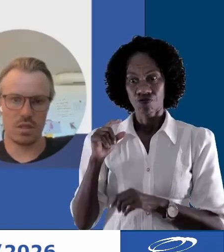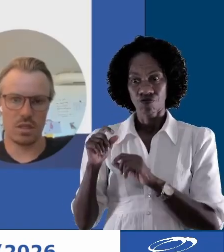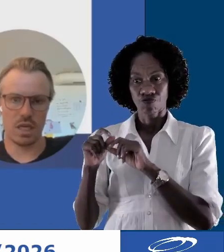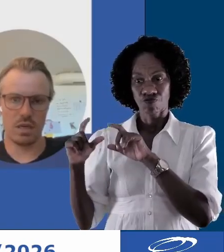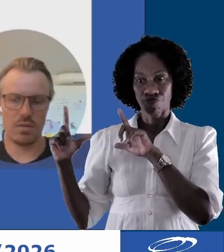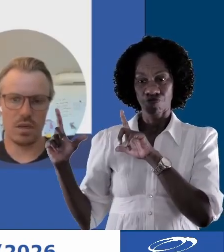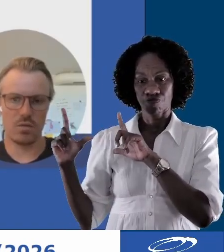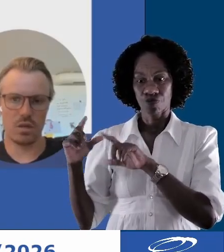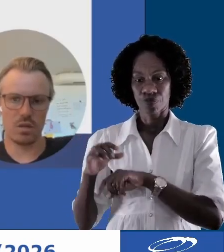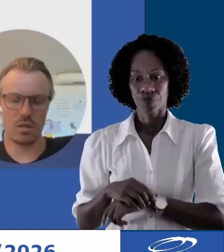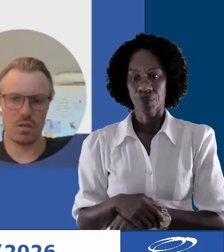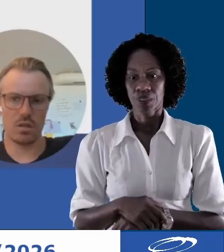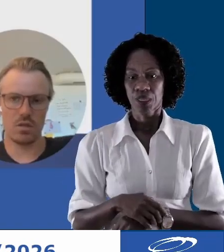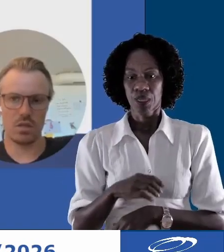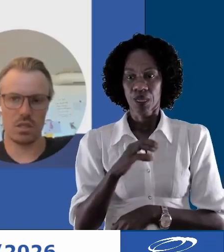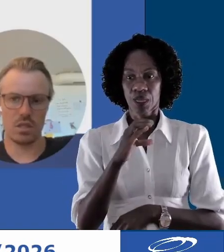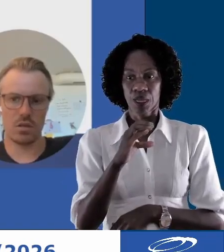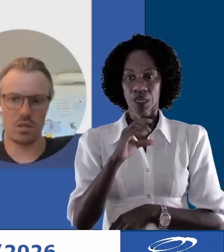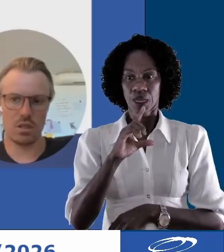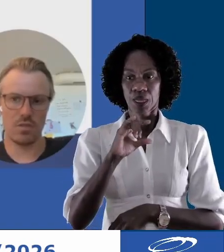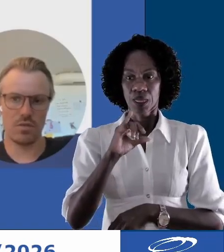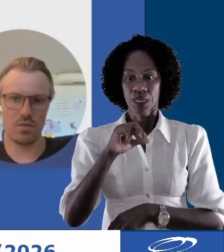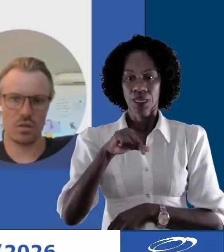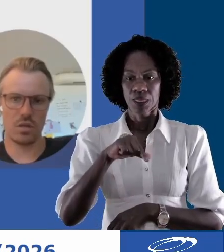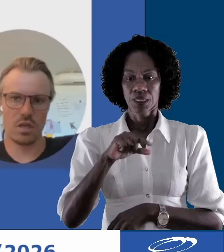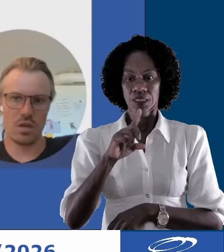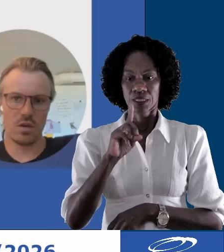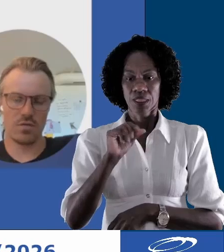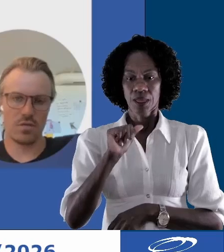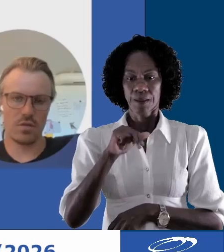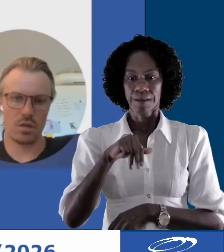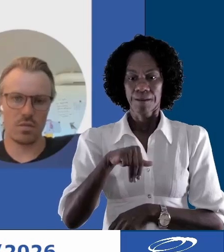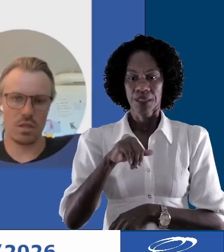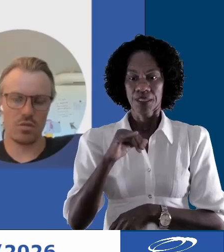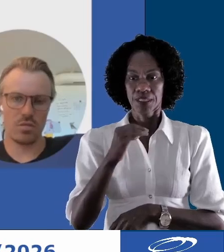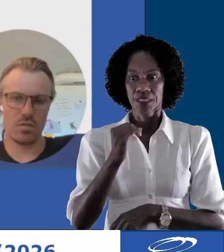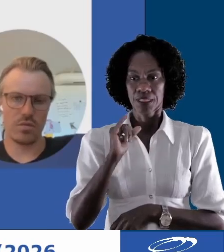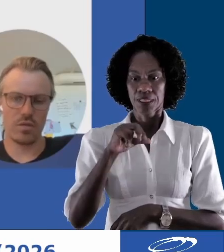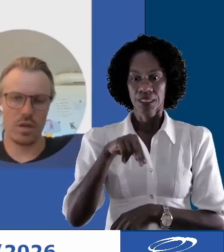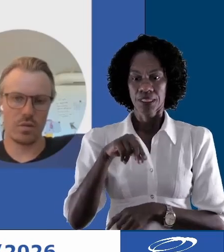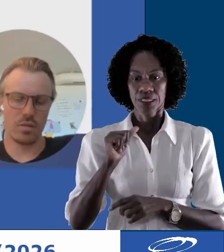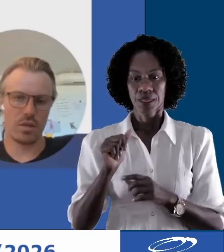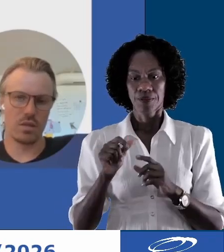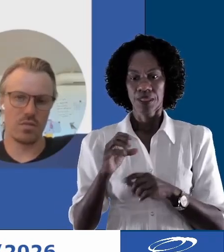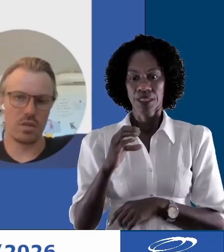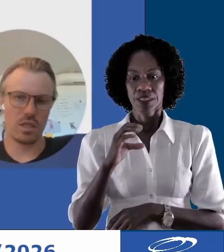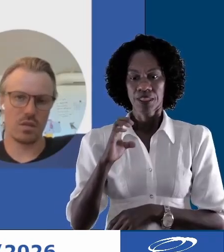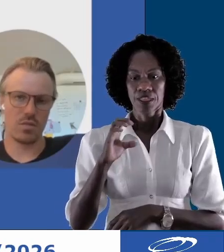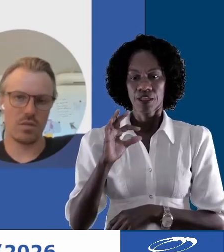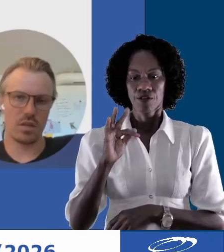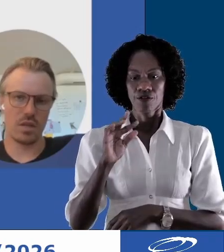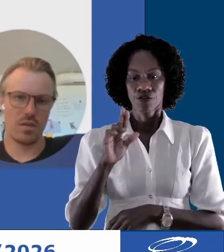is a time-dependent drug, this study suggests that continuous infusion of cefuroxime leads to improved probability of